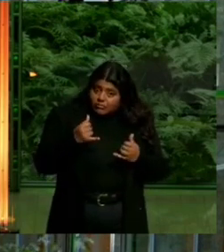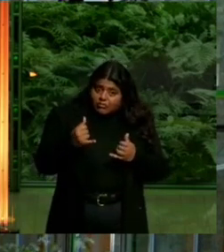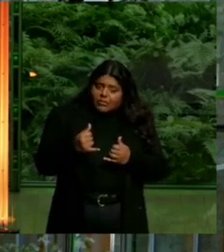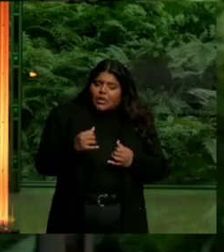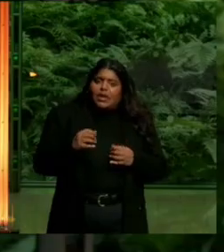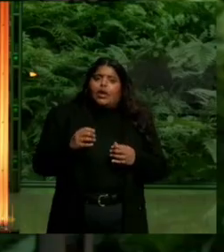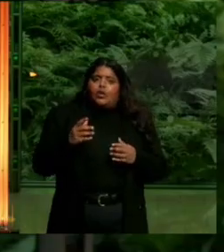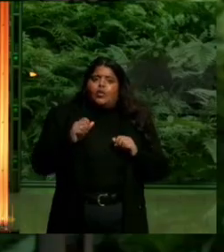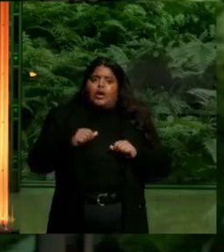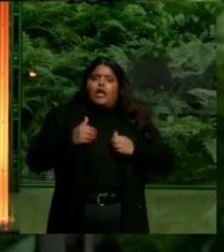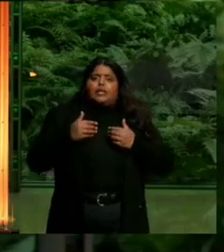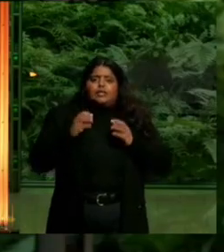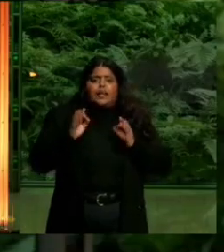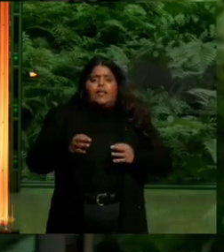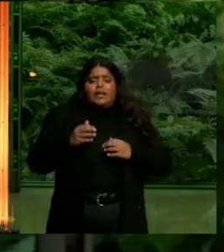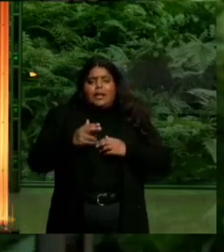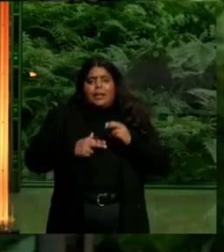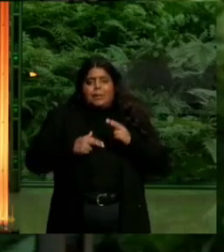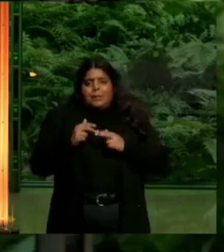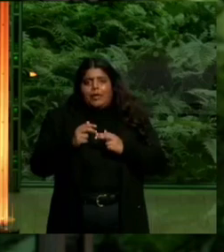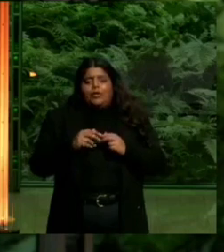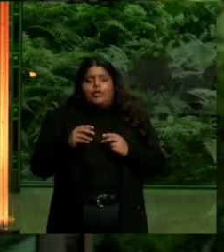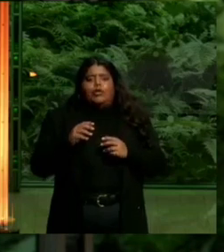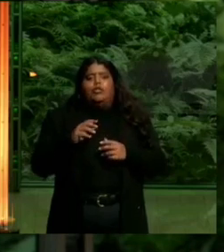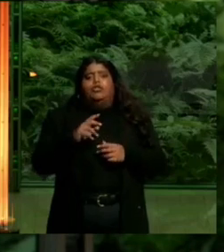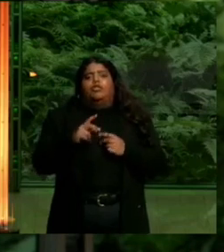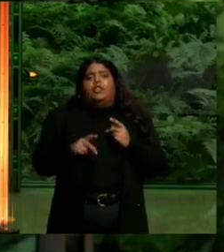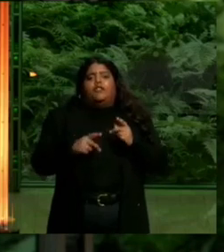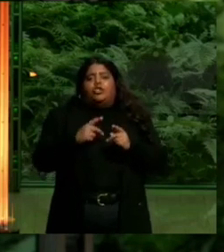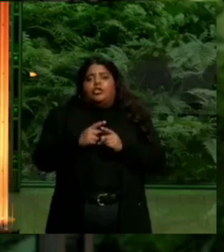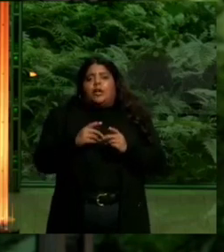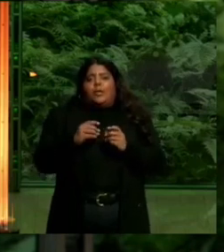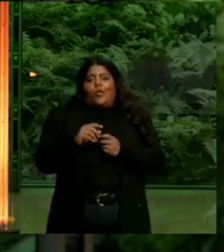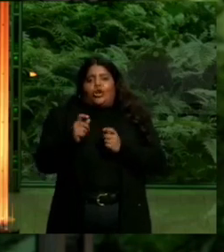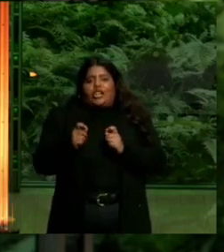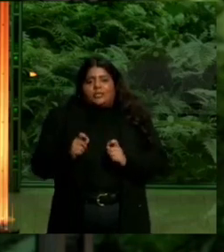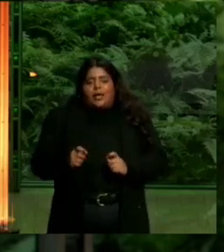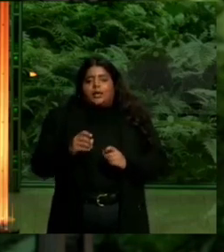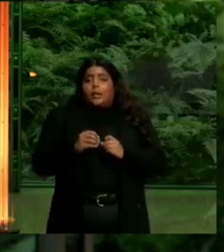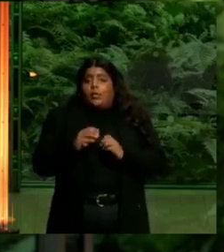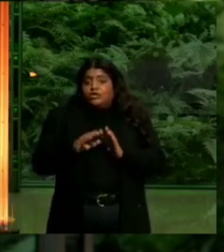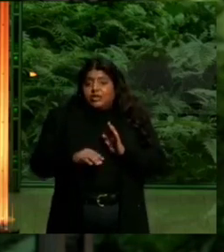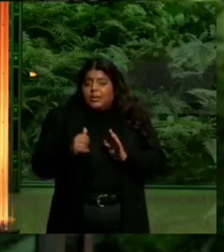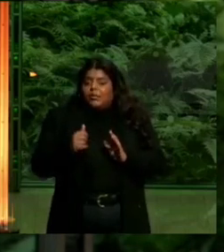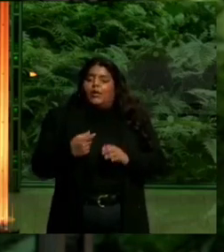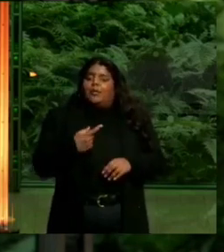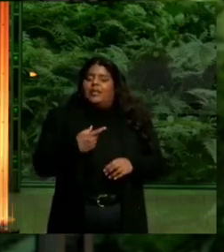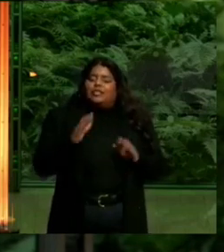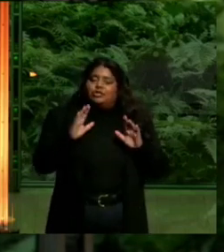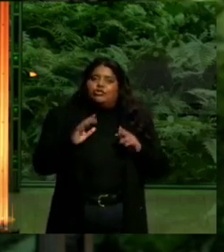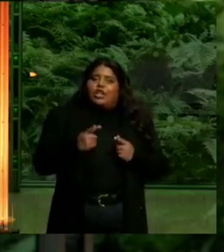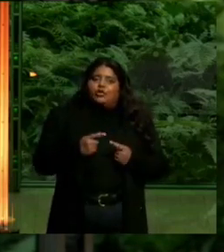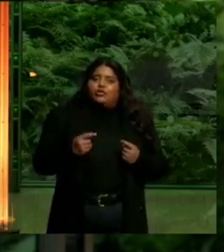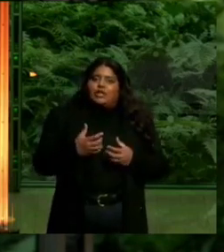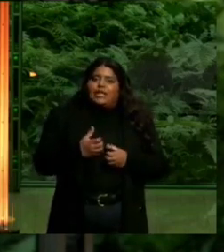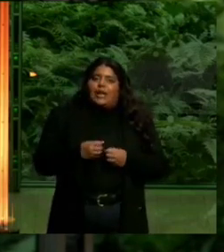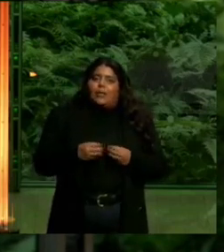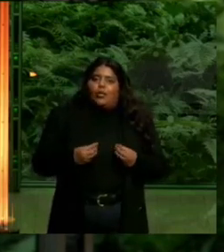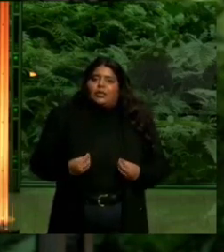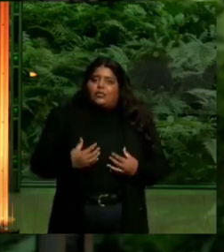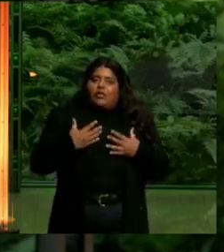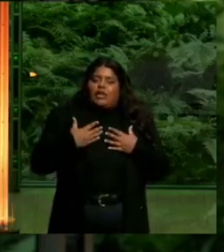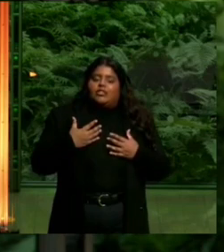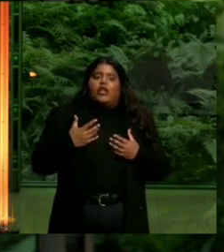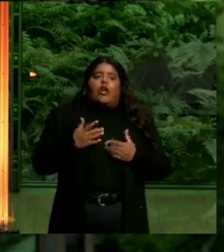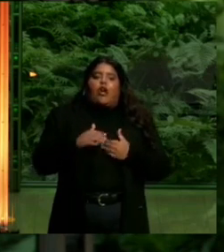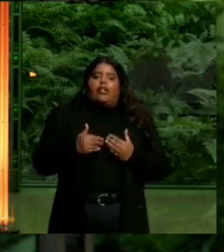that is more customized and maybe cheaper. But this is a really great tool to get some inspiration on like all the different things you might be able to